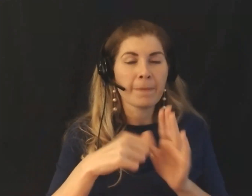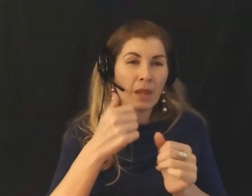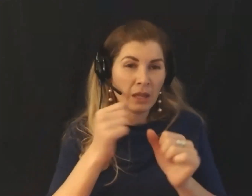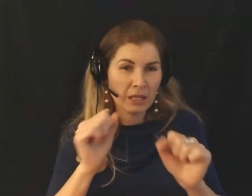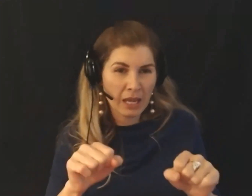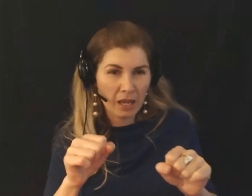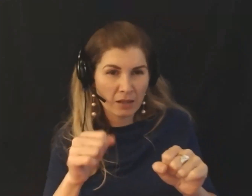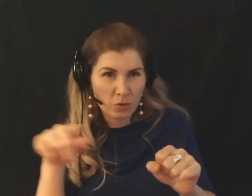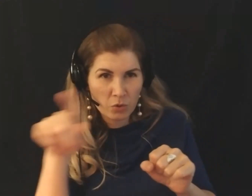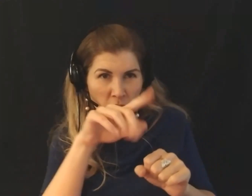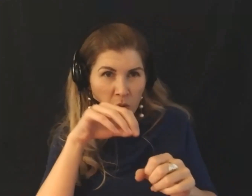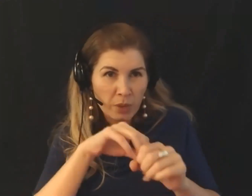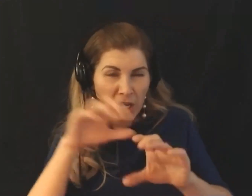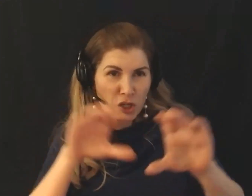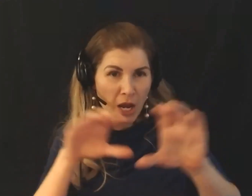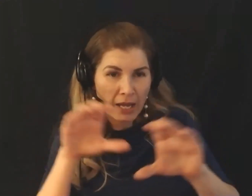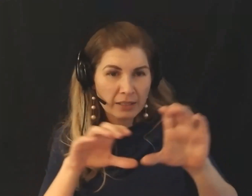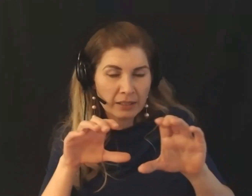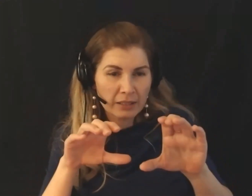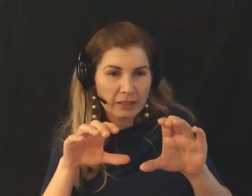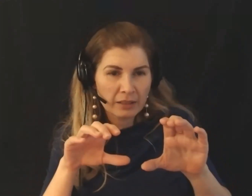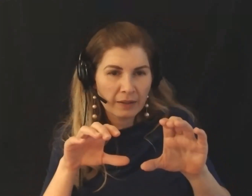chat please